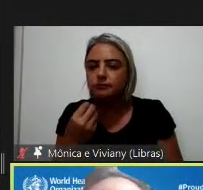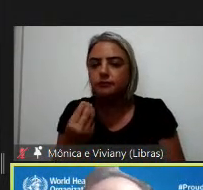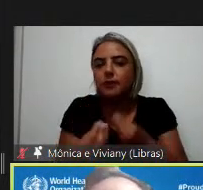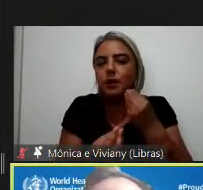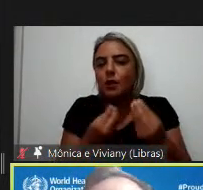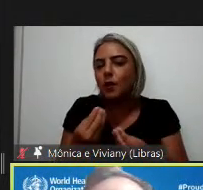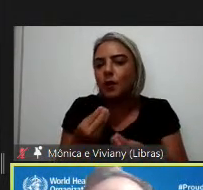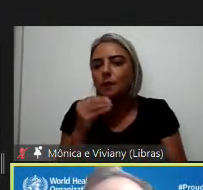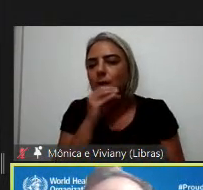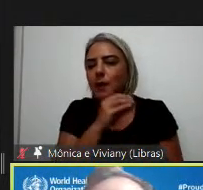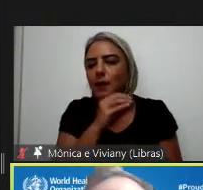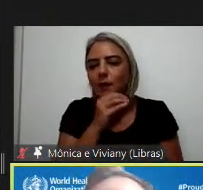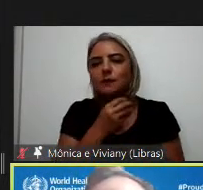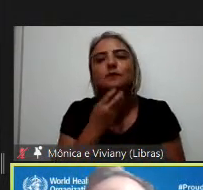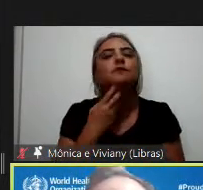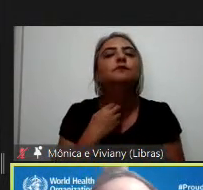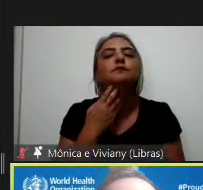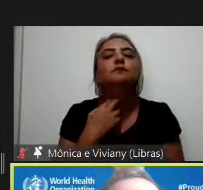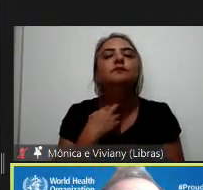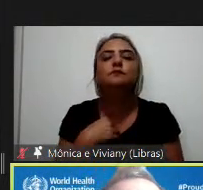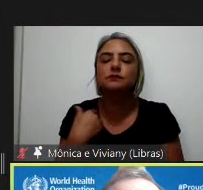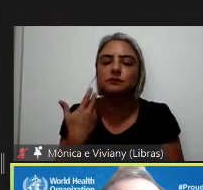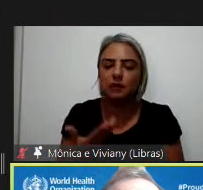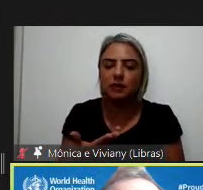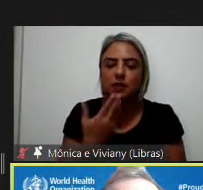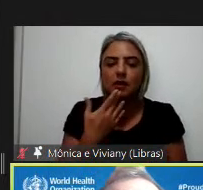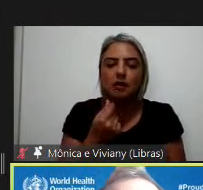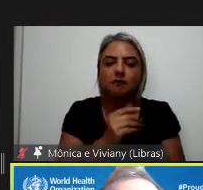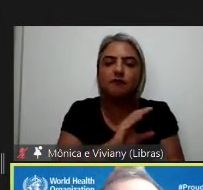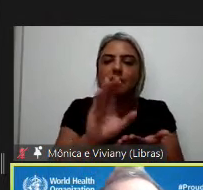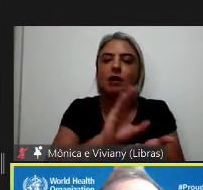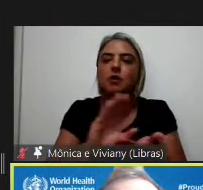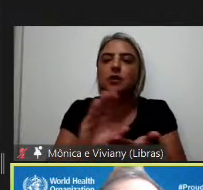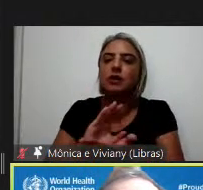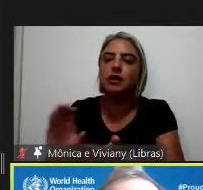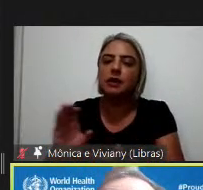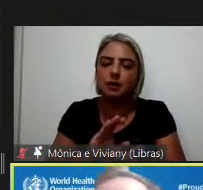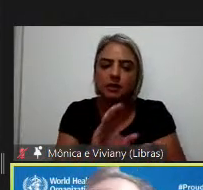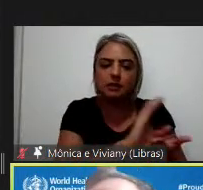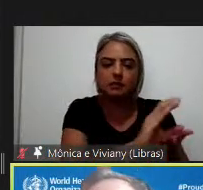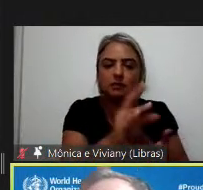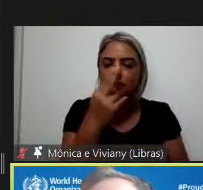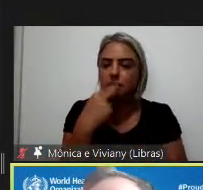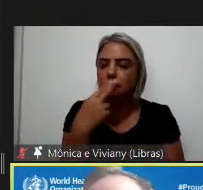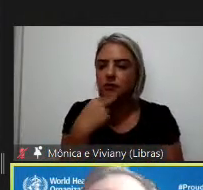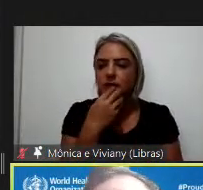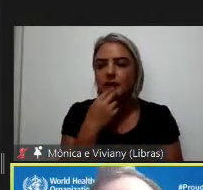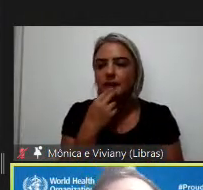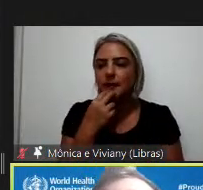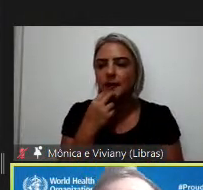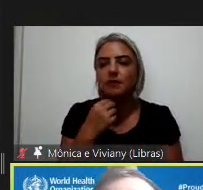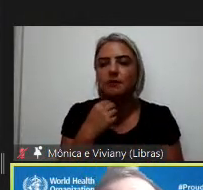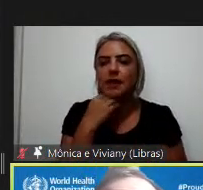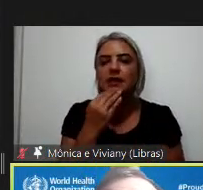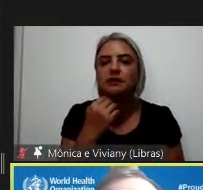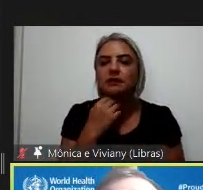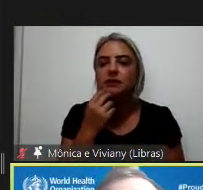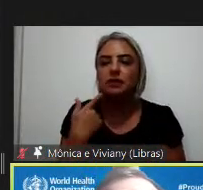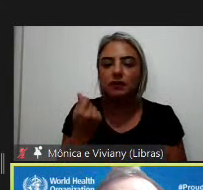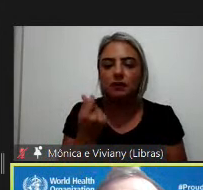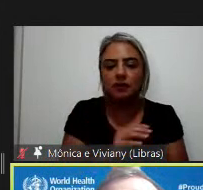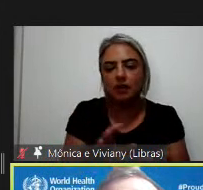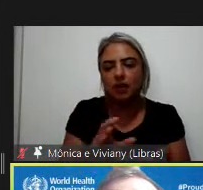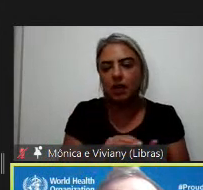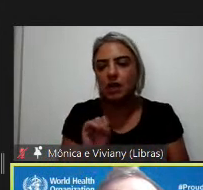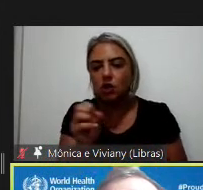revenue raising for nutrition, including also alternative innovative financing mechanisms,